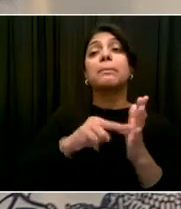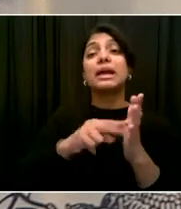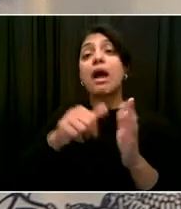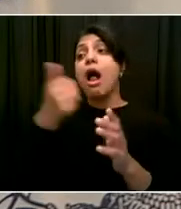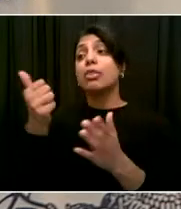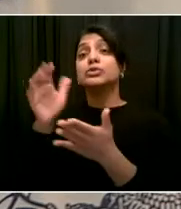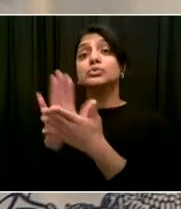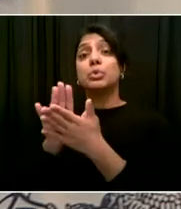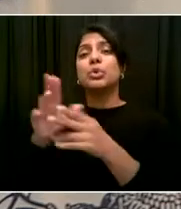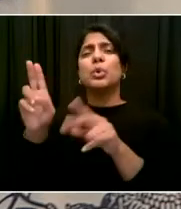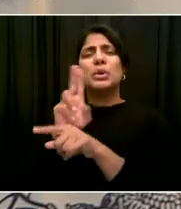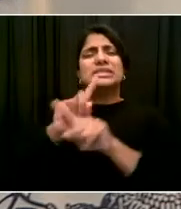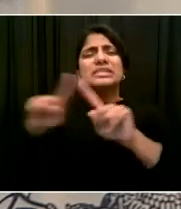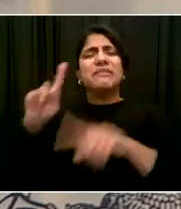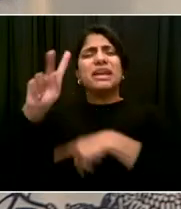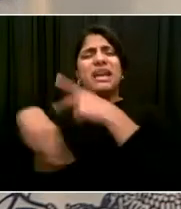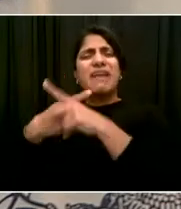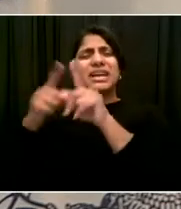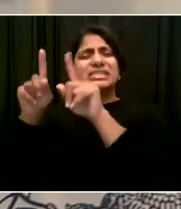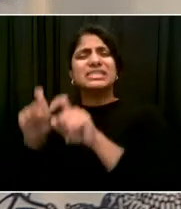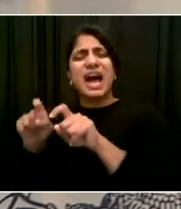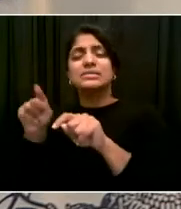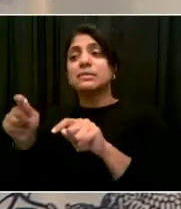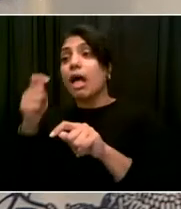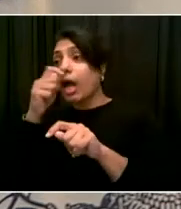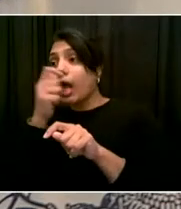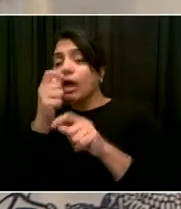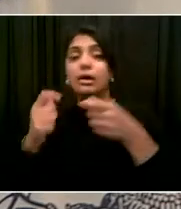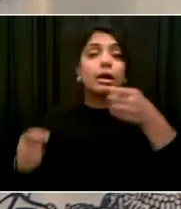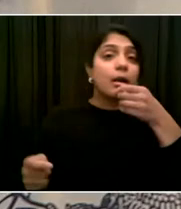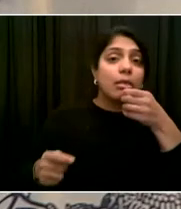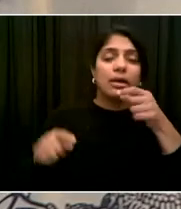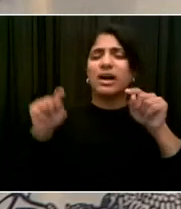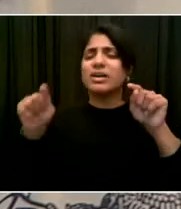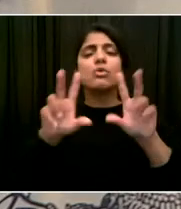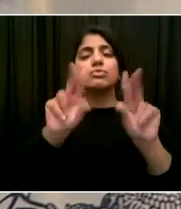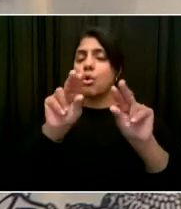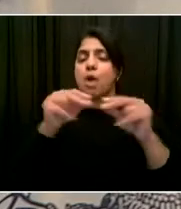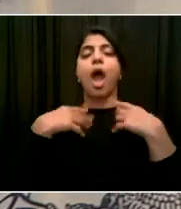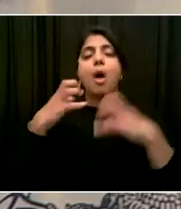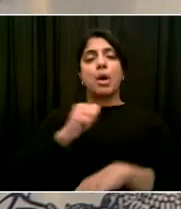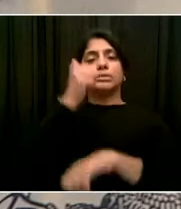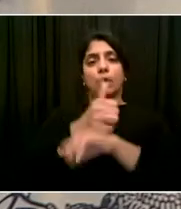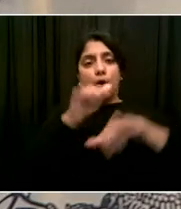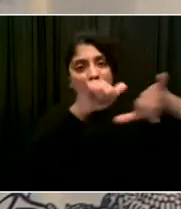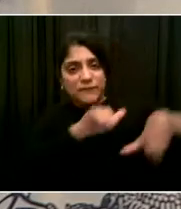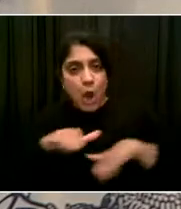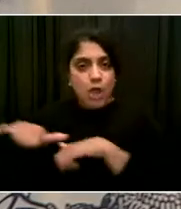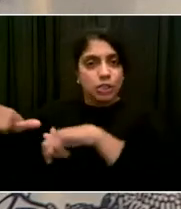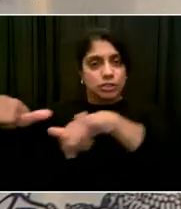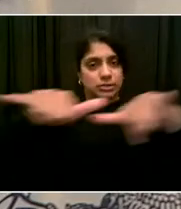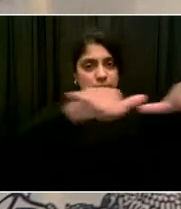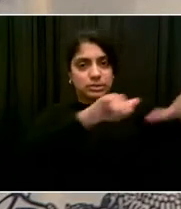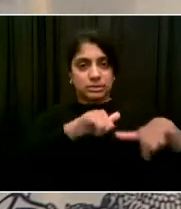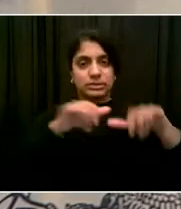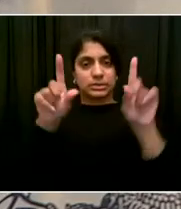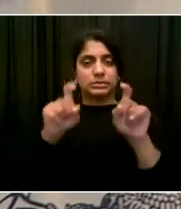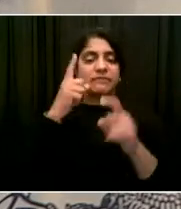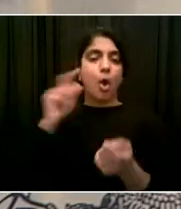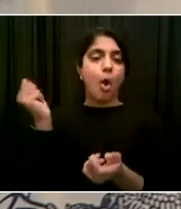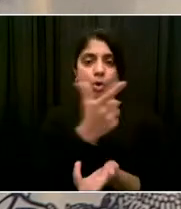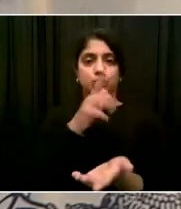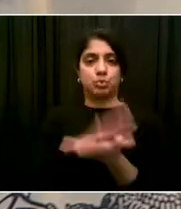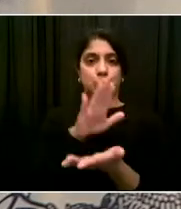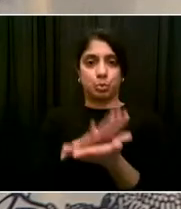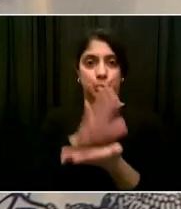And when there's lines, the most obvious example in the world, when there's a line that's discouraging to people, if you can give them an at-home test, that's encouraging to get